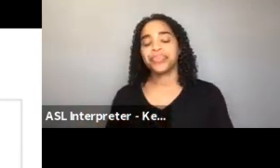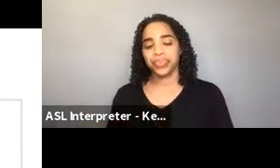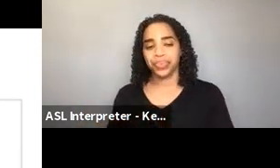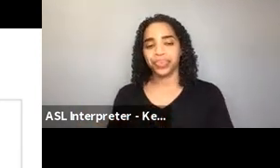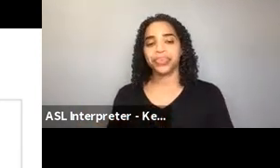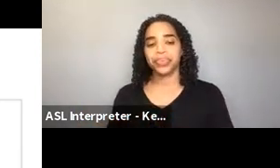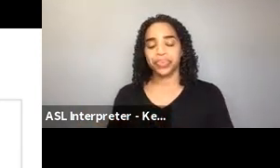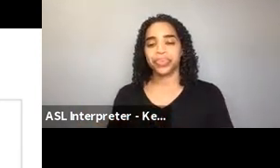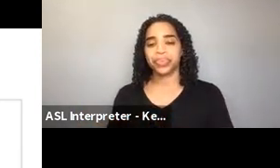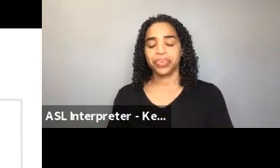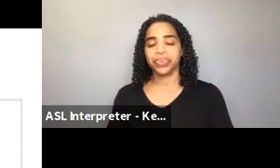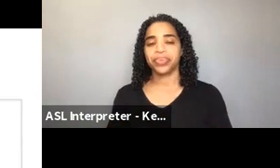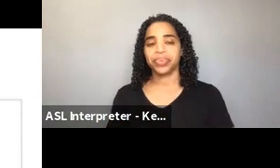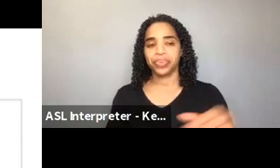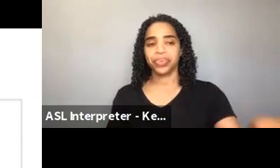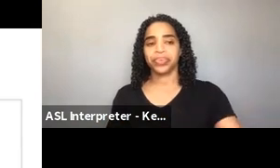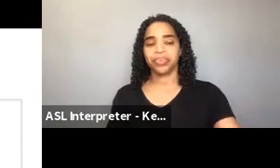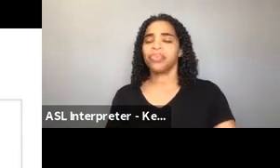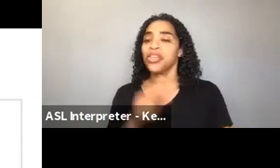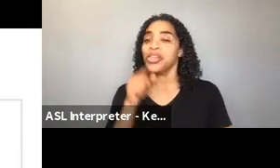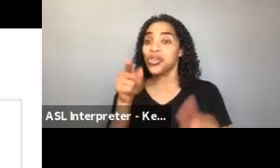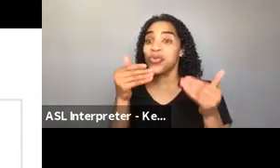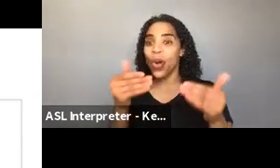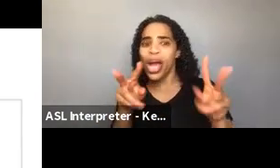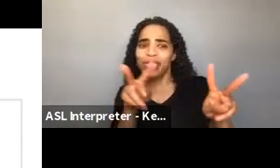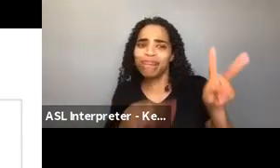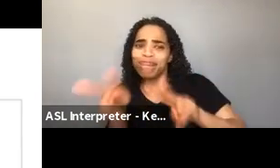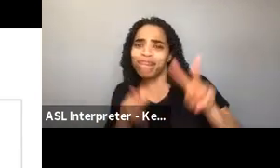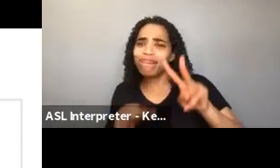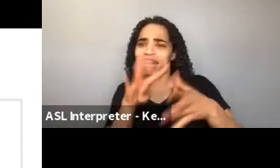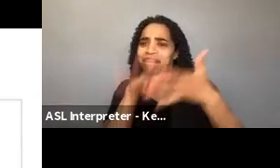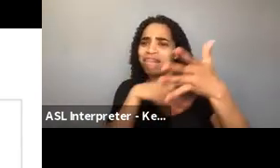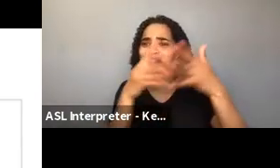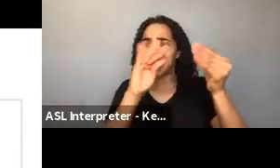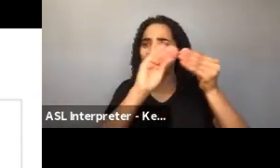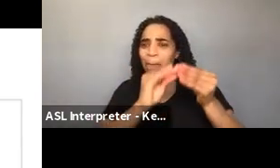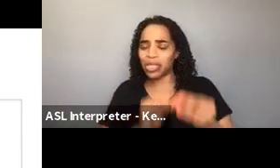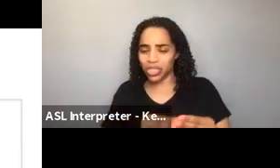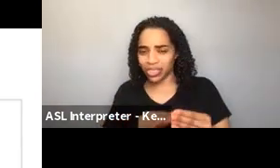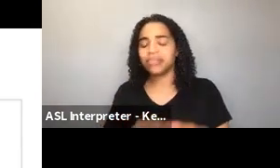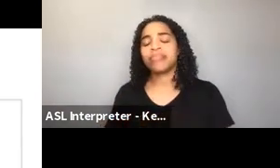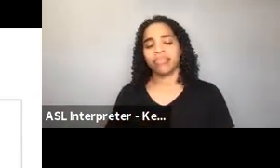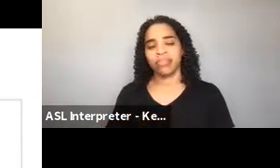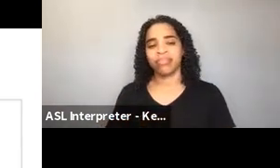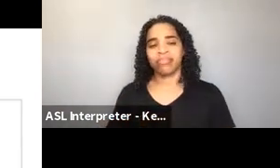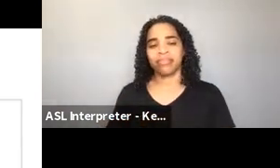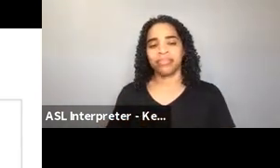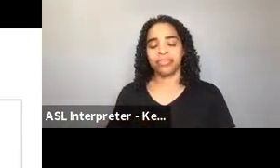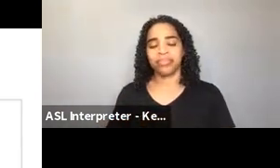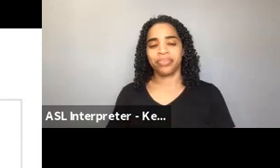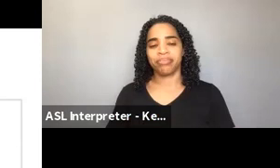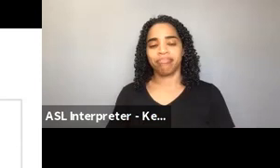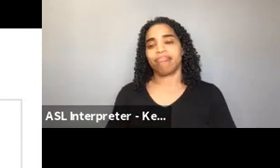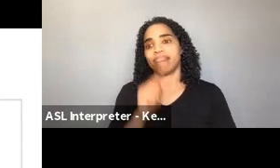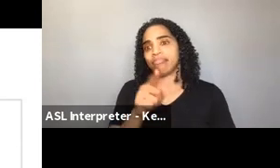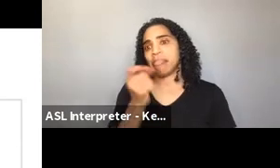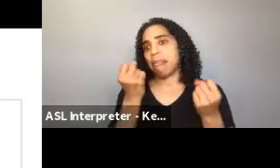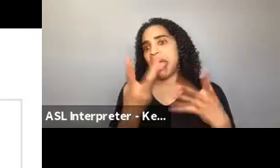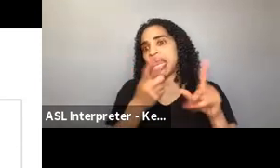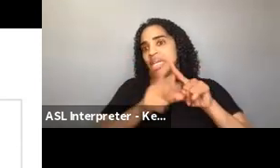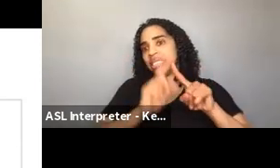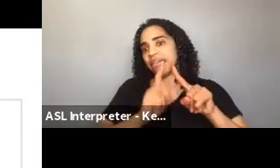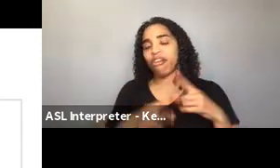Give you a little bit of a second here to take a look at that. We do collect data on a lot of different health conditions